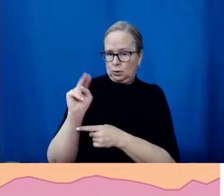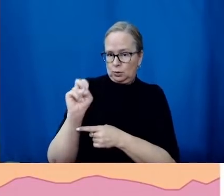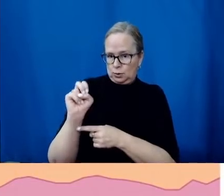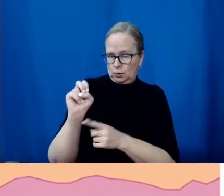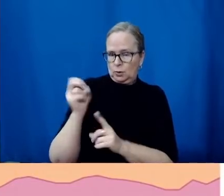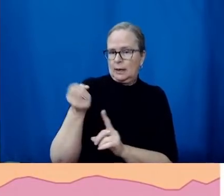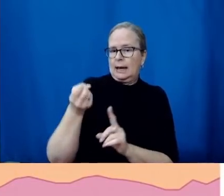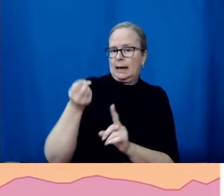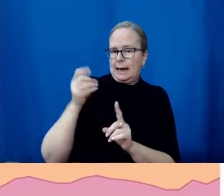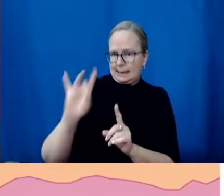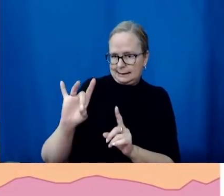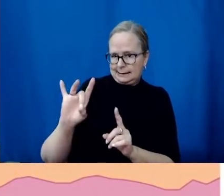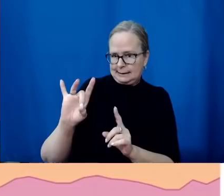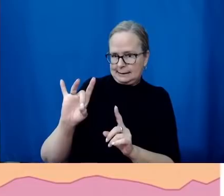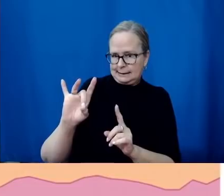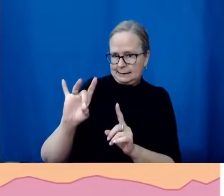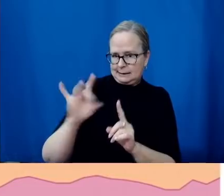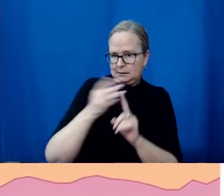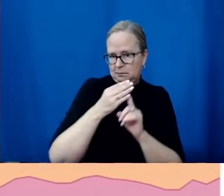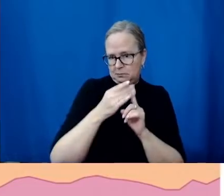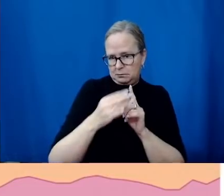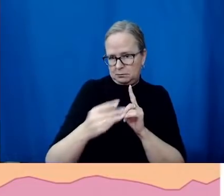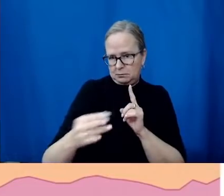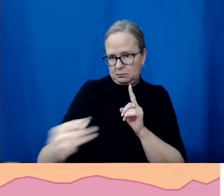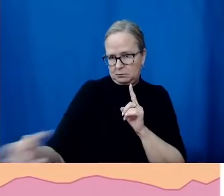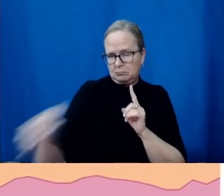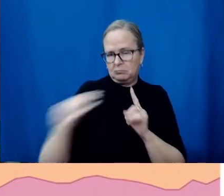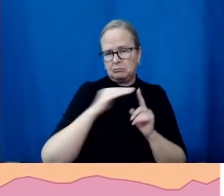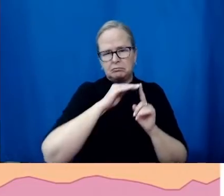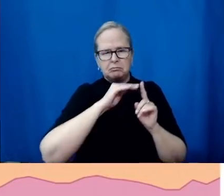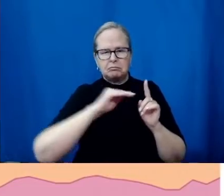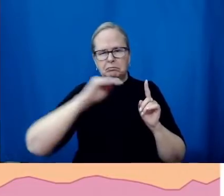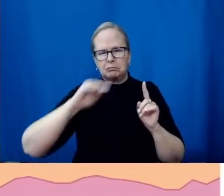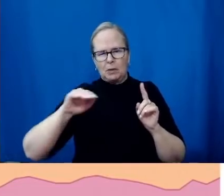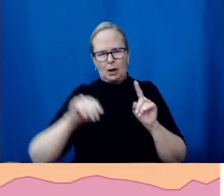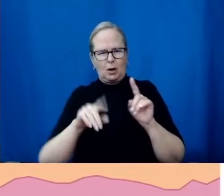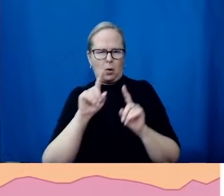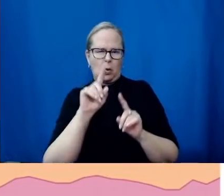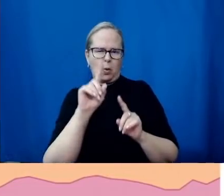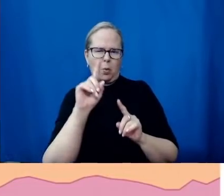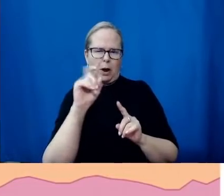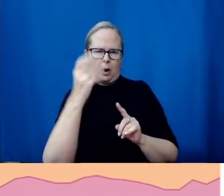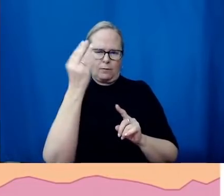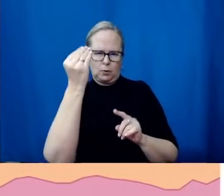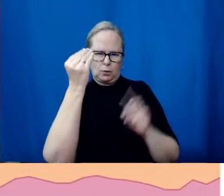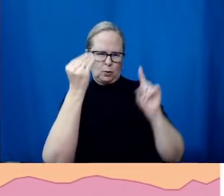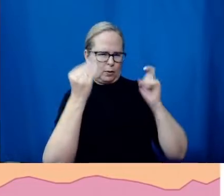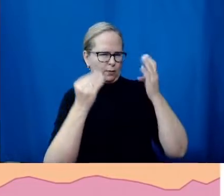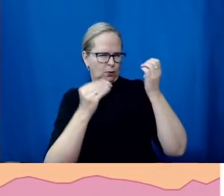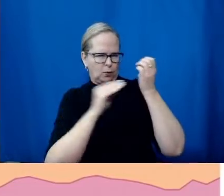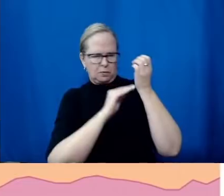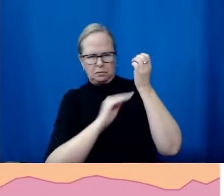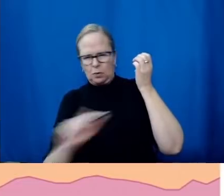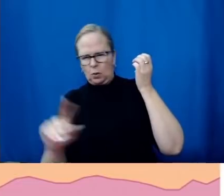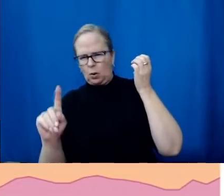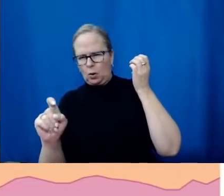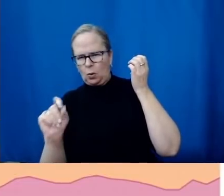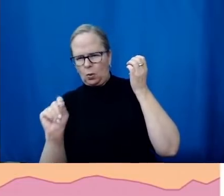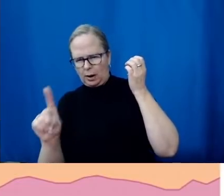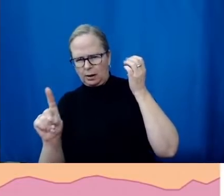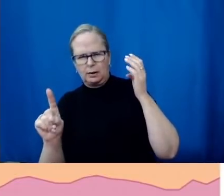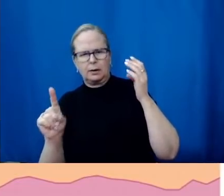of June that we've been bouncing between like 114 for a high and 101 for a